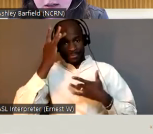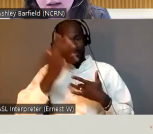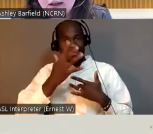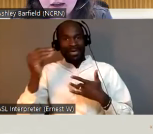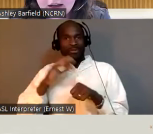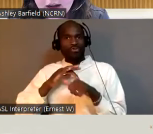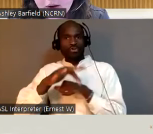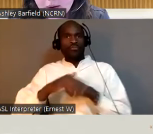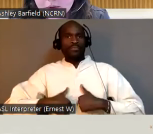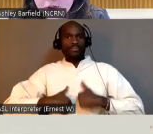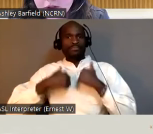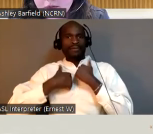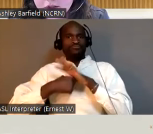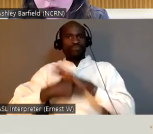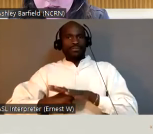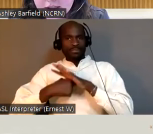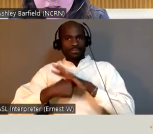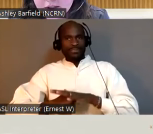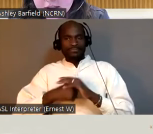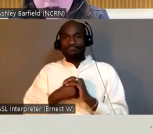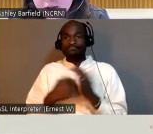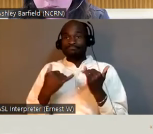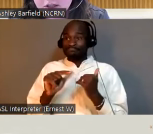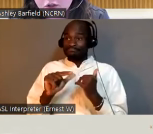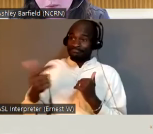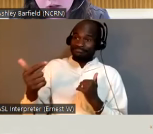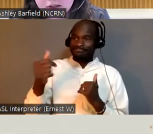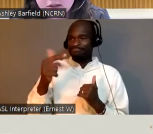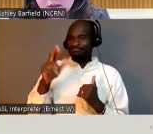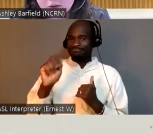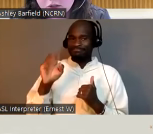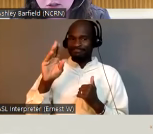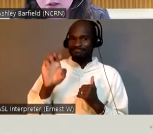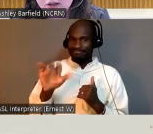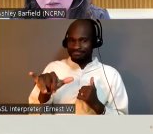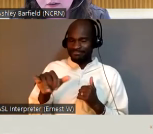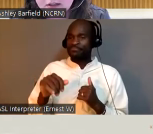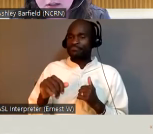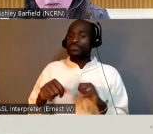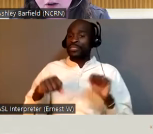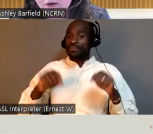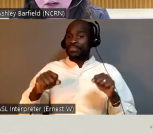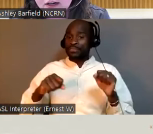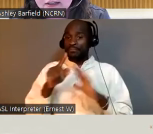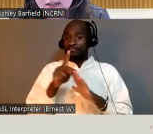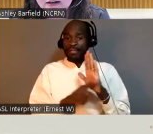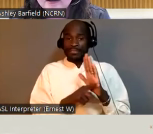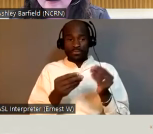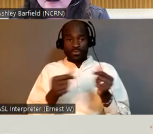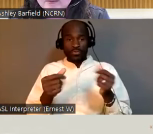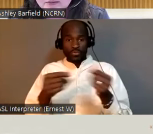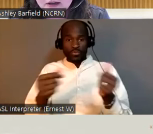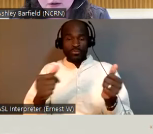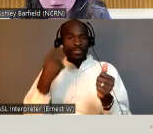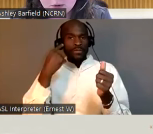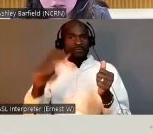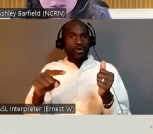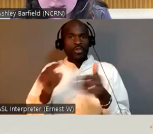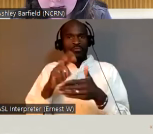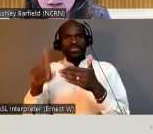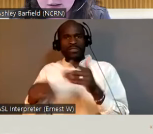stress. And now I will turn it over to Gracie to discuss potential policy solutions to the effects of the COVID-19 public